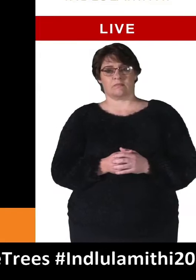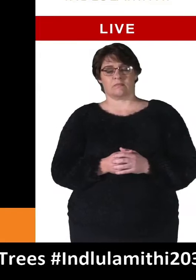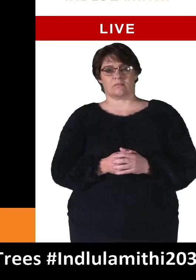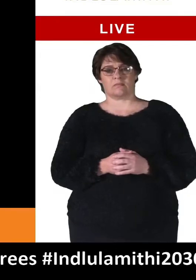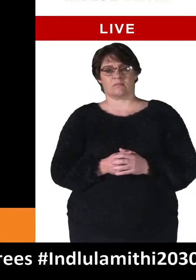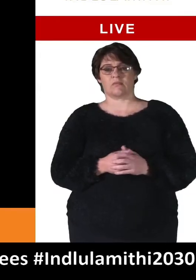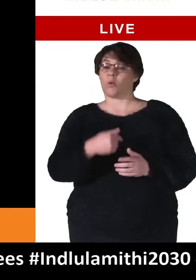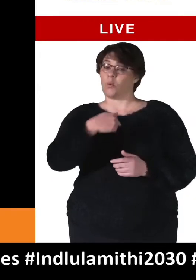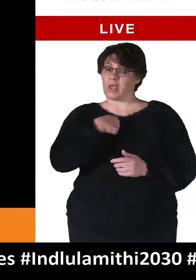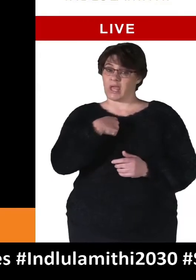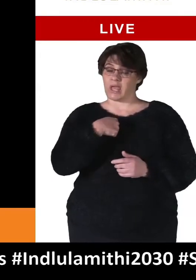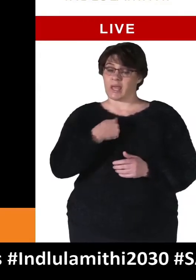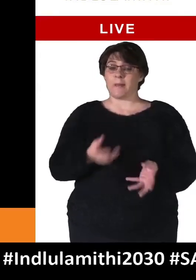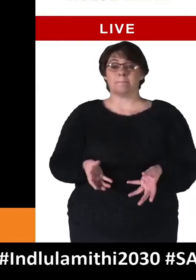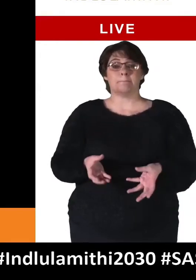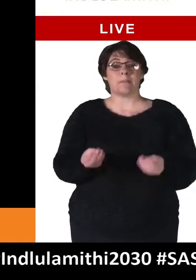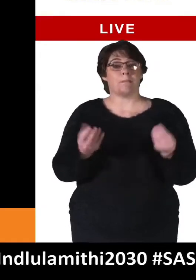We have landed